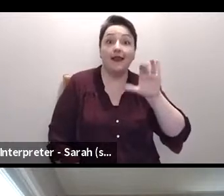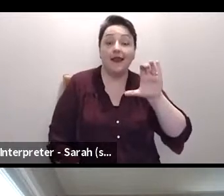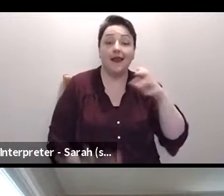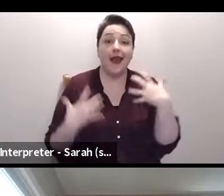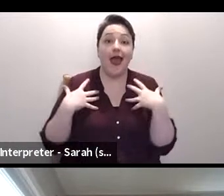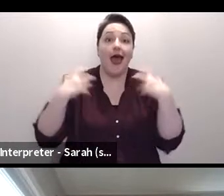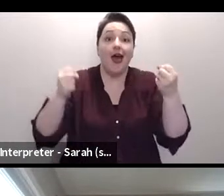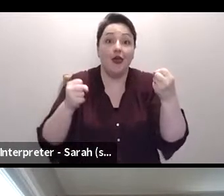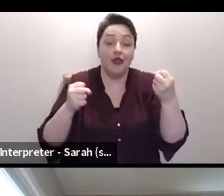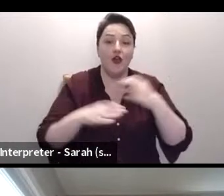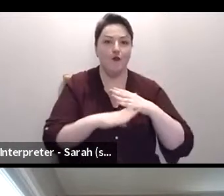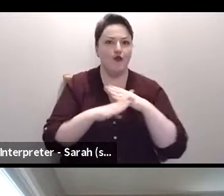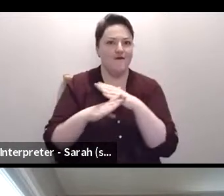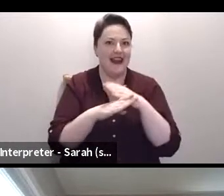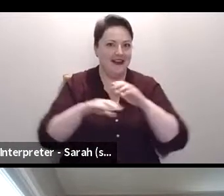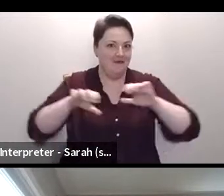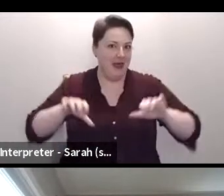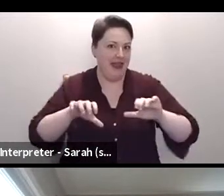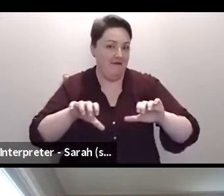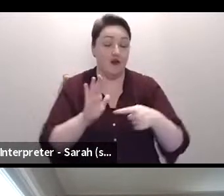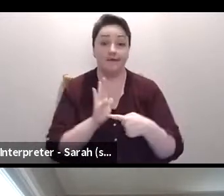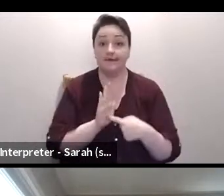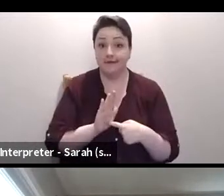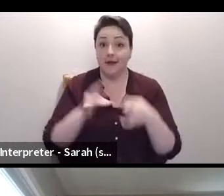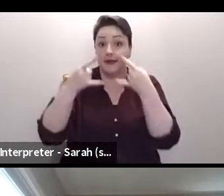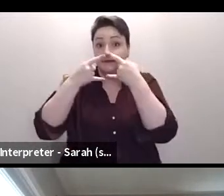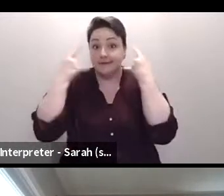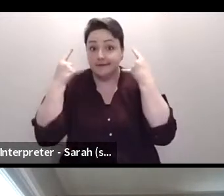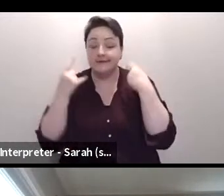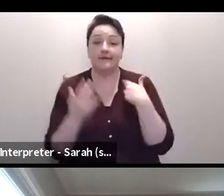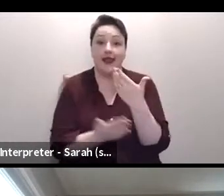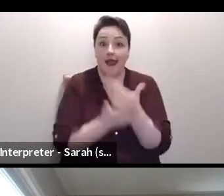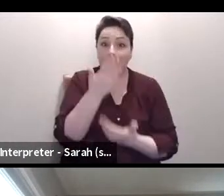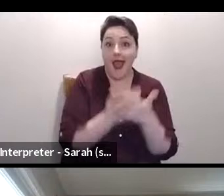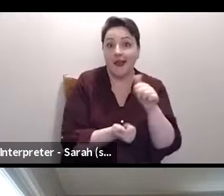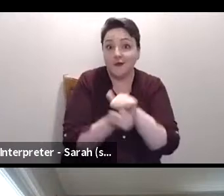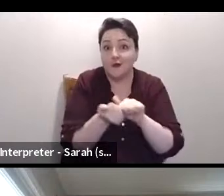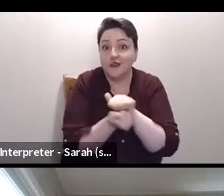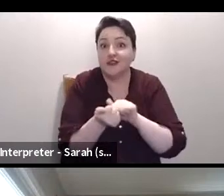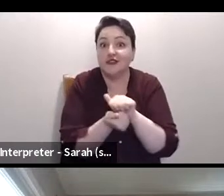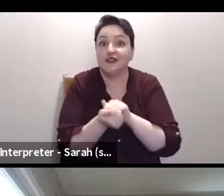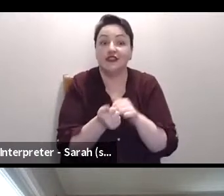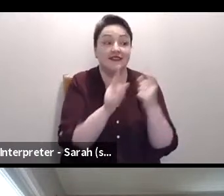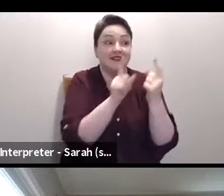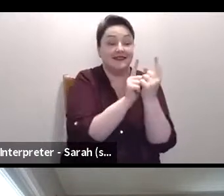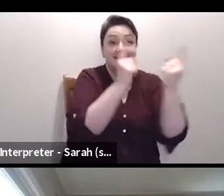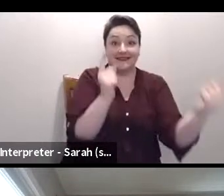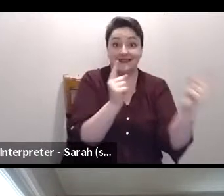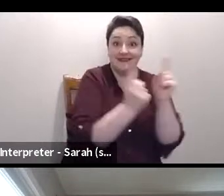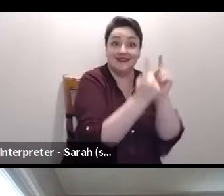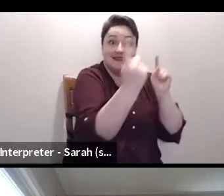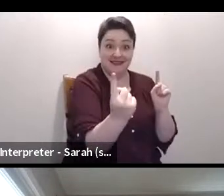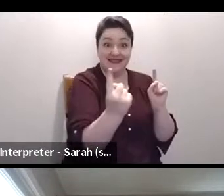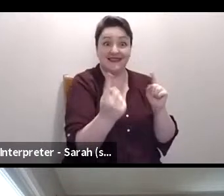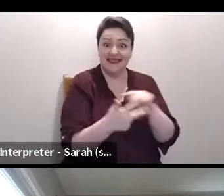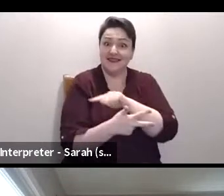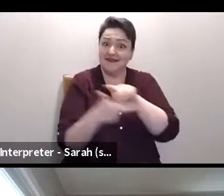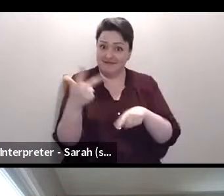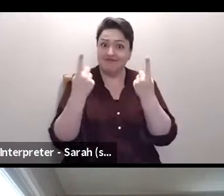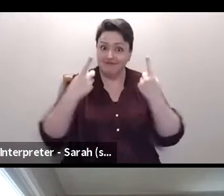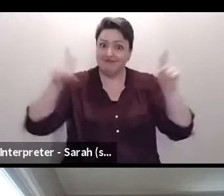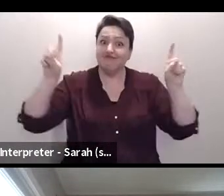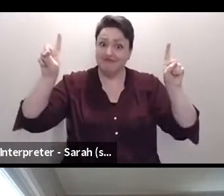preventative behaviors, masking, good hand hygiene, physical distancing, those things really work. And